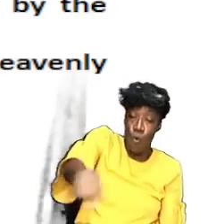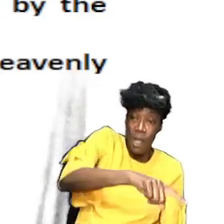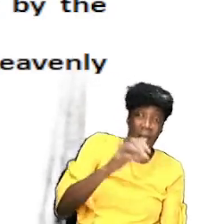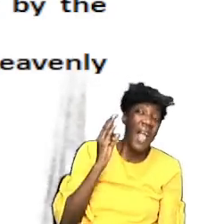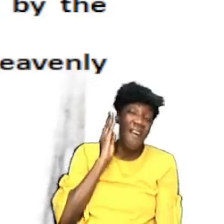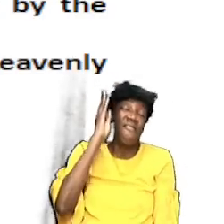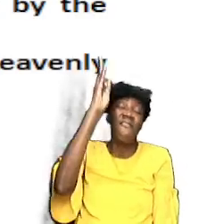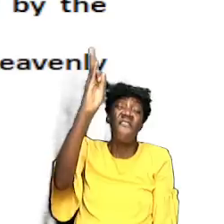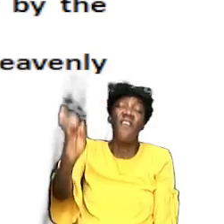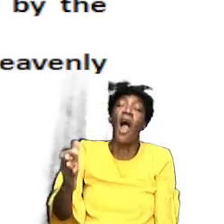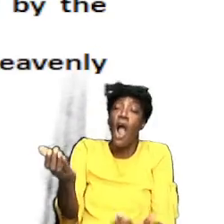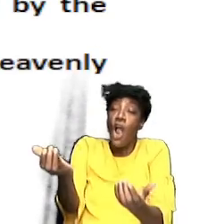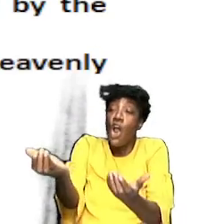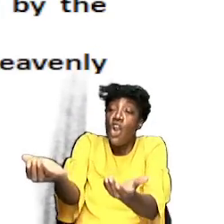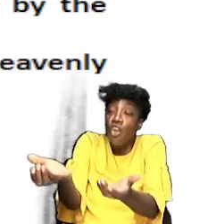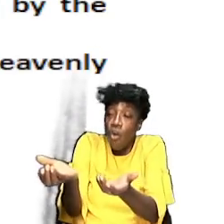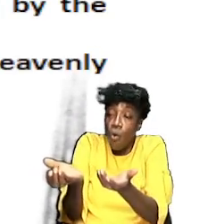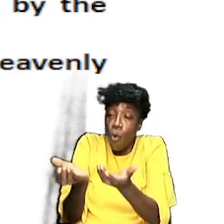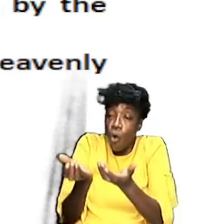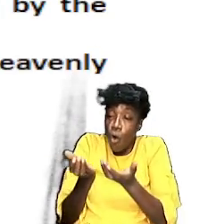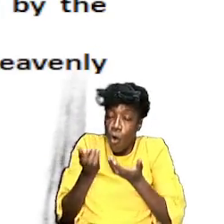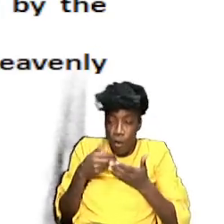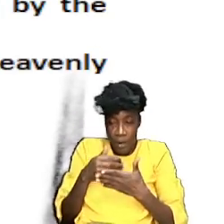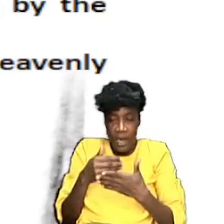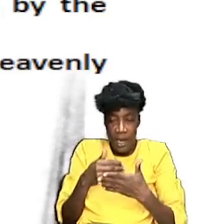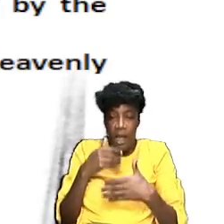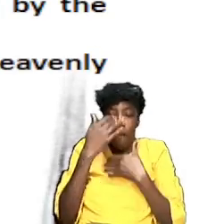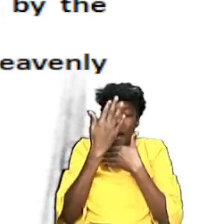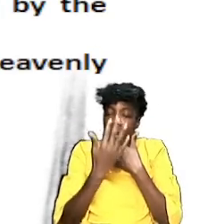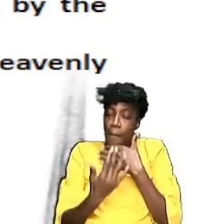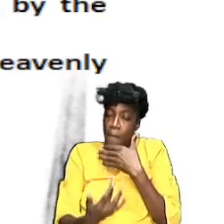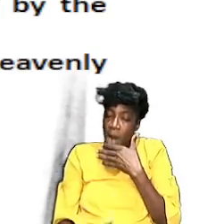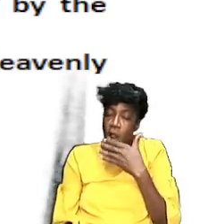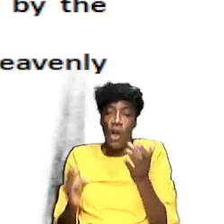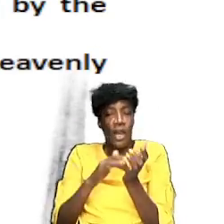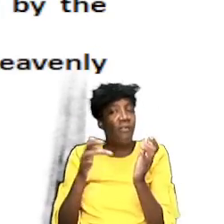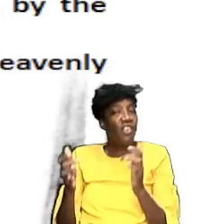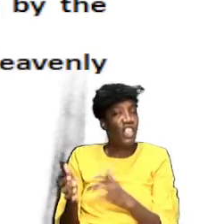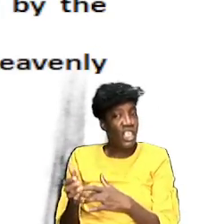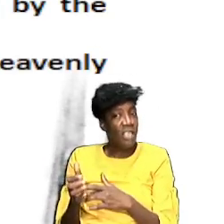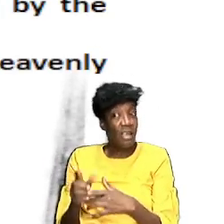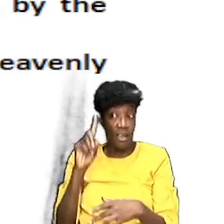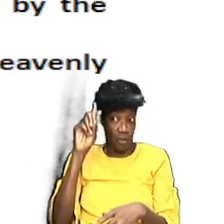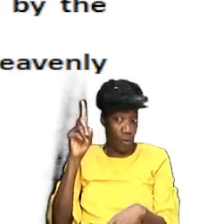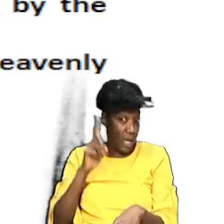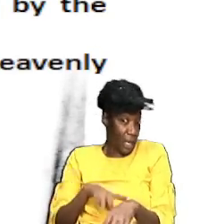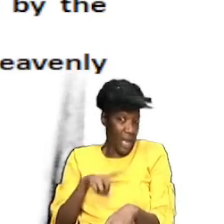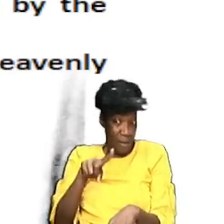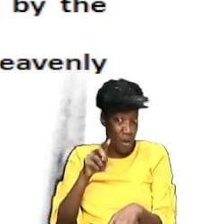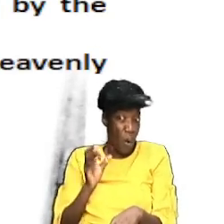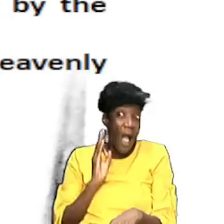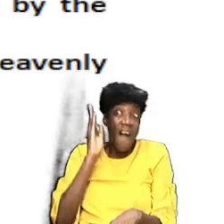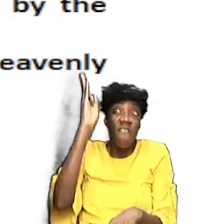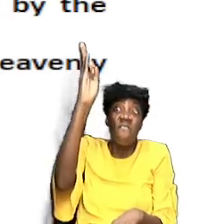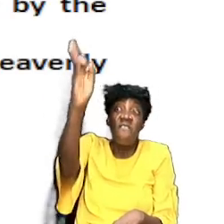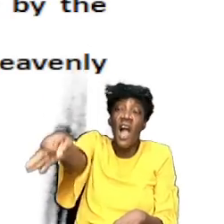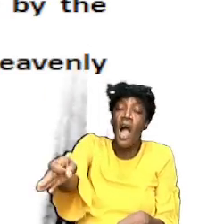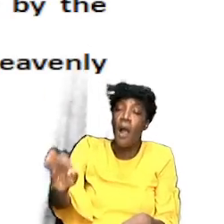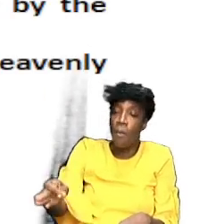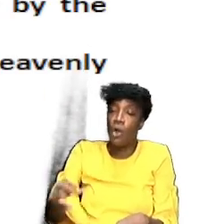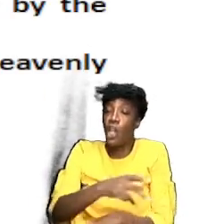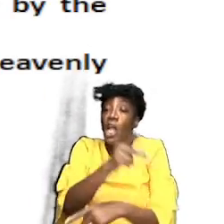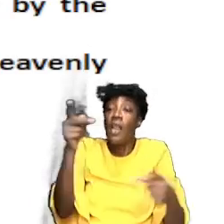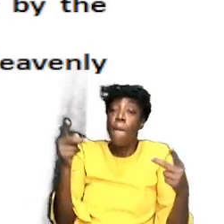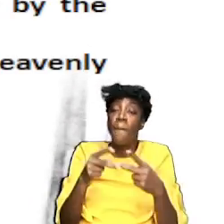scripture says, are now brought near by the blood of Jesus Christ. So one time you are afar off, but the position that